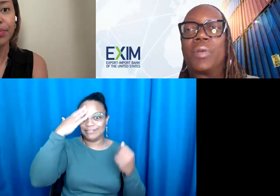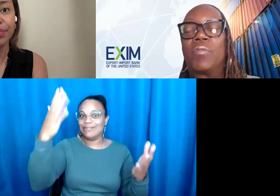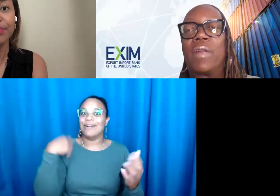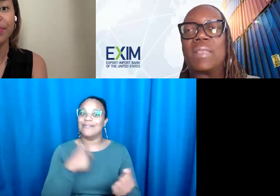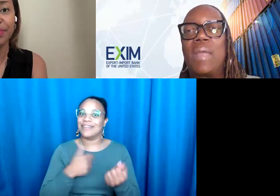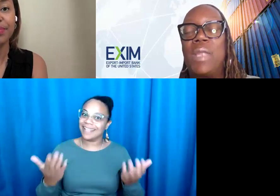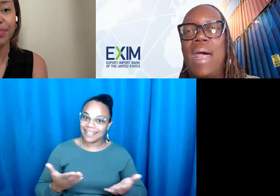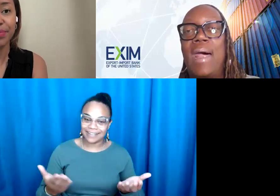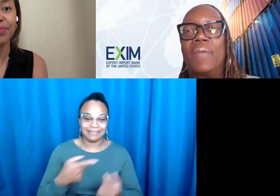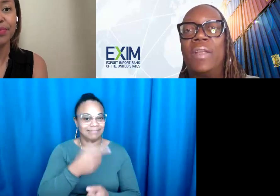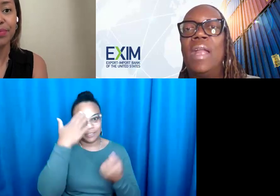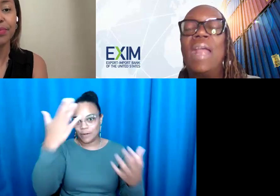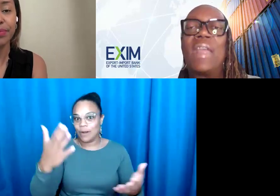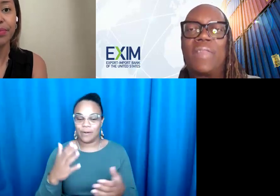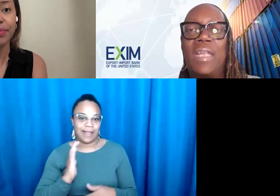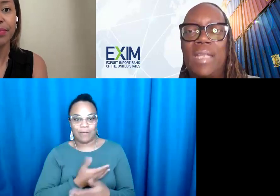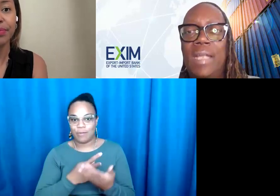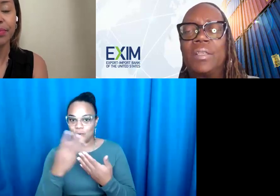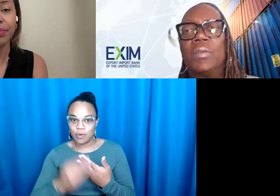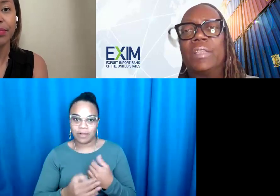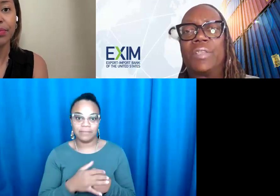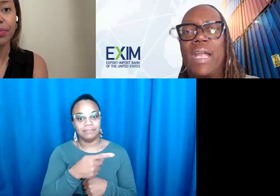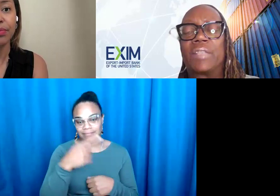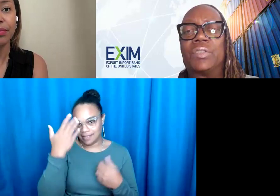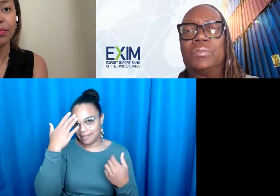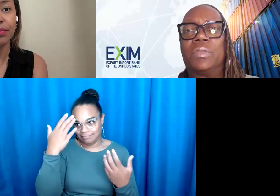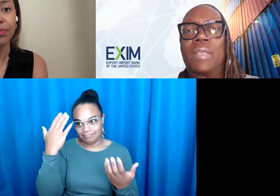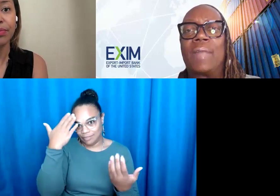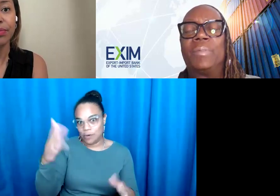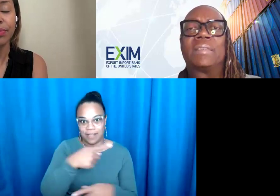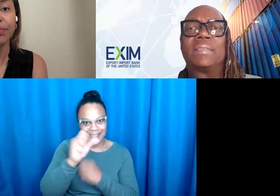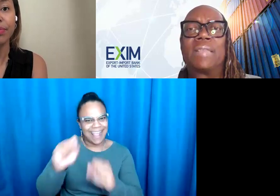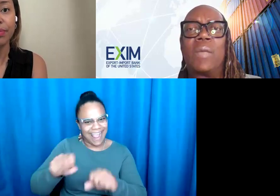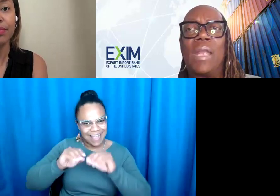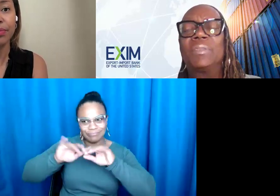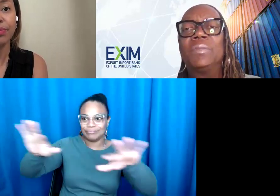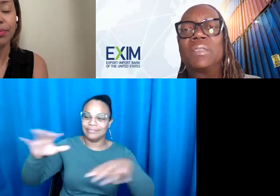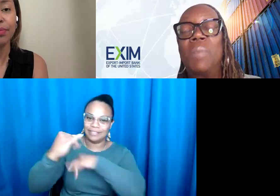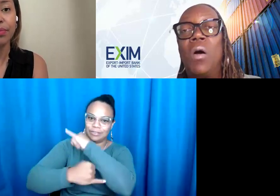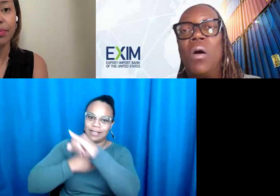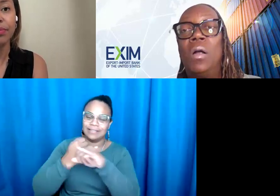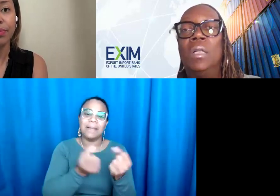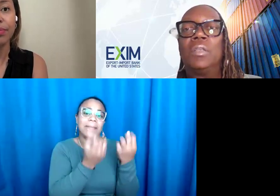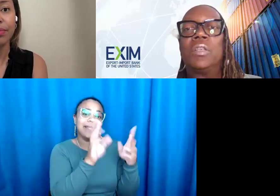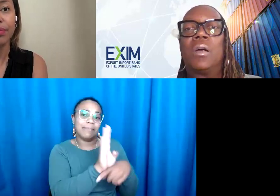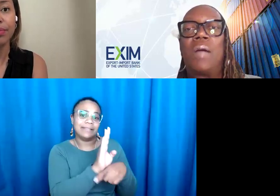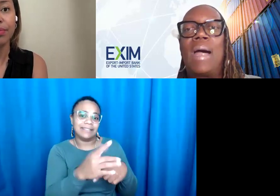the programs that we have, and that they can go international. A lot of businesses say, well, I'm too